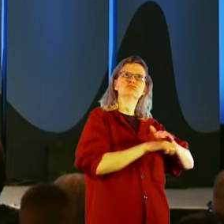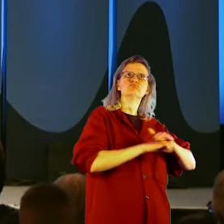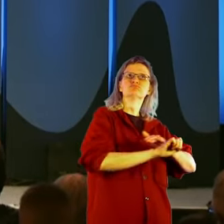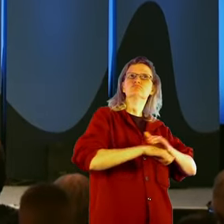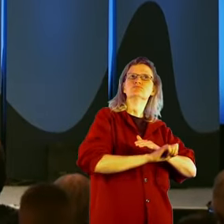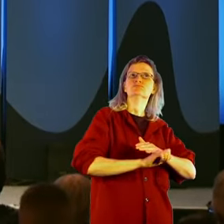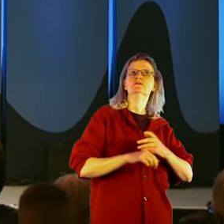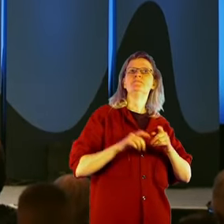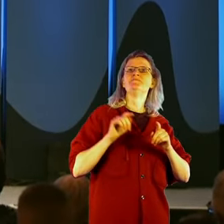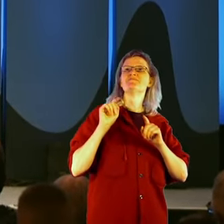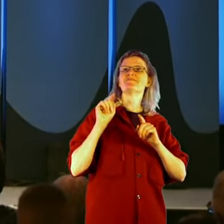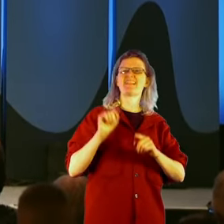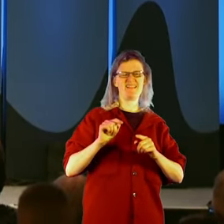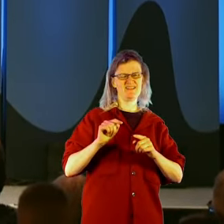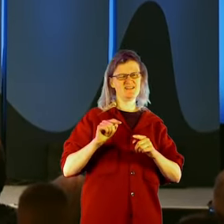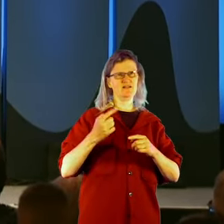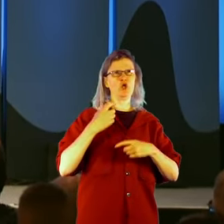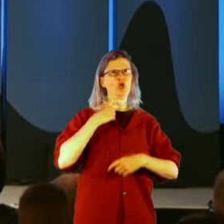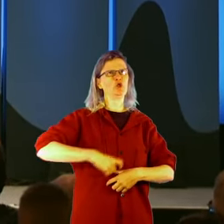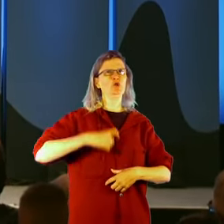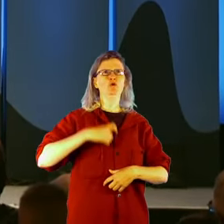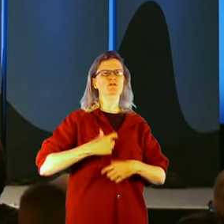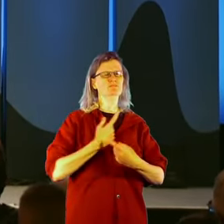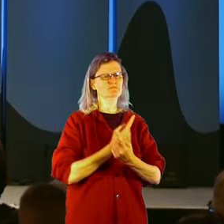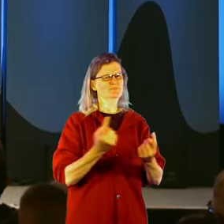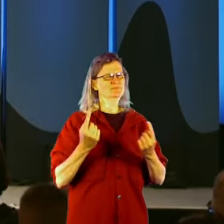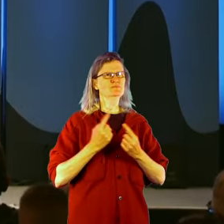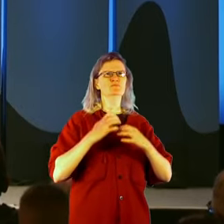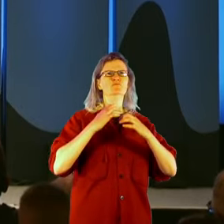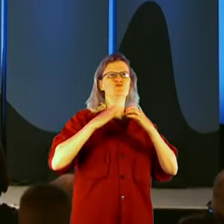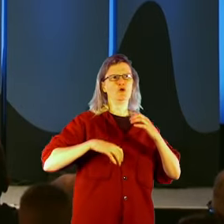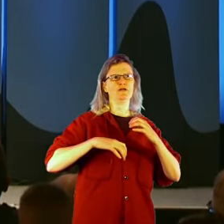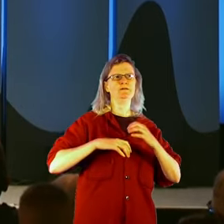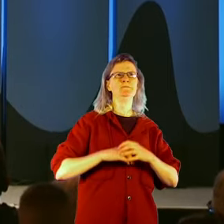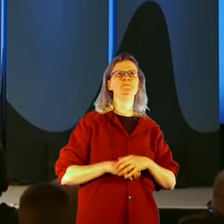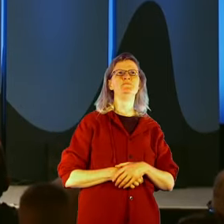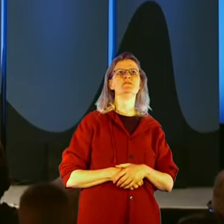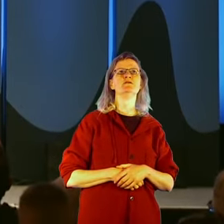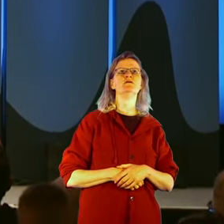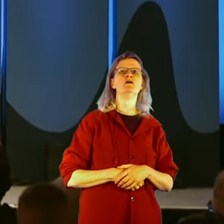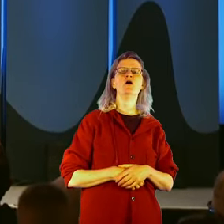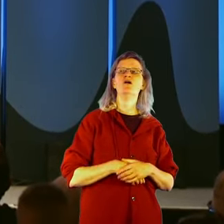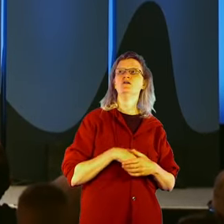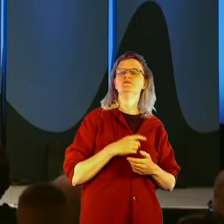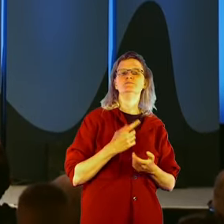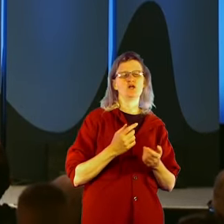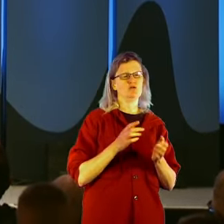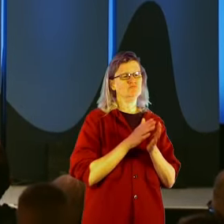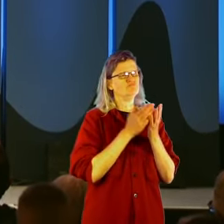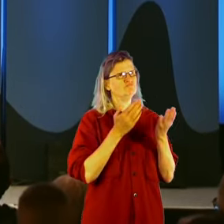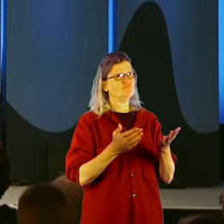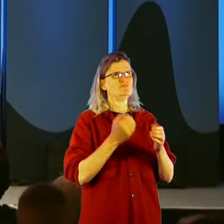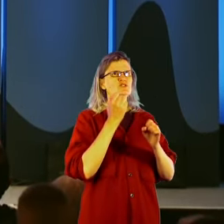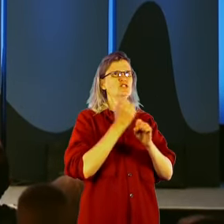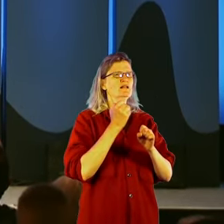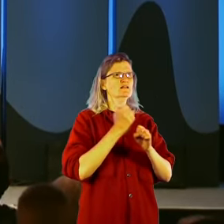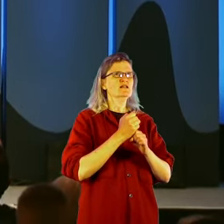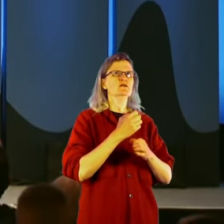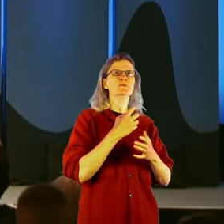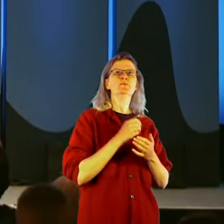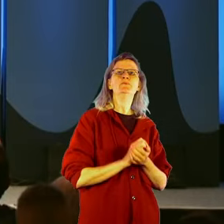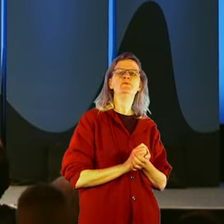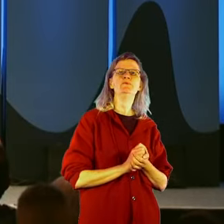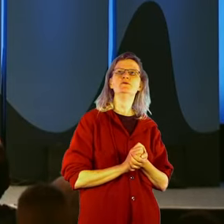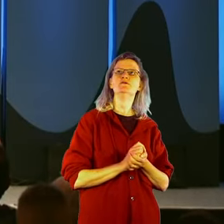in broken creation. And so God continues in Genesis 3:17 towards